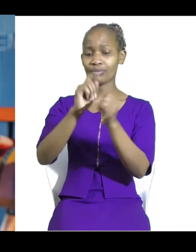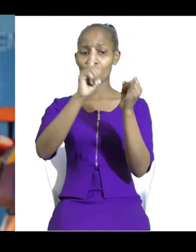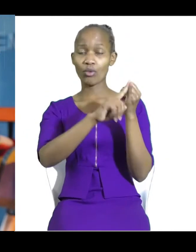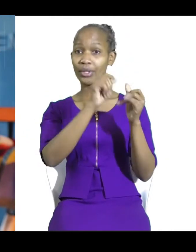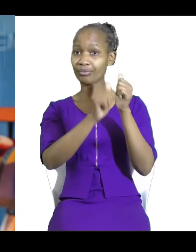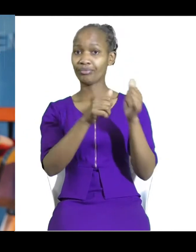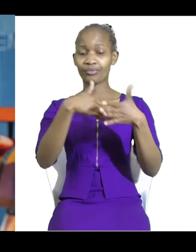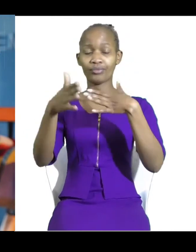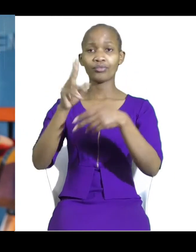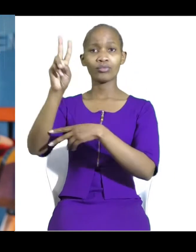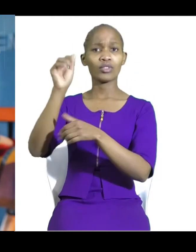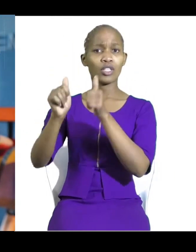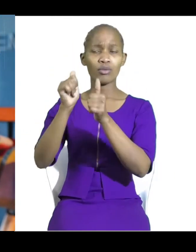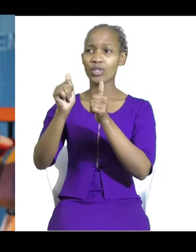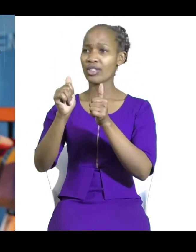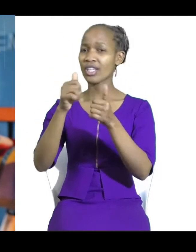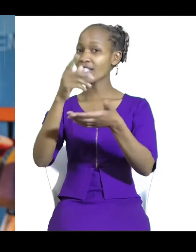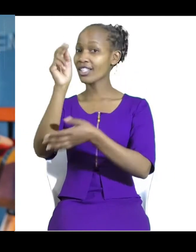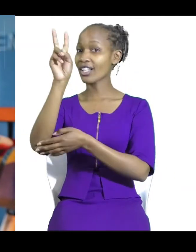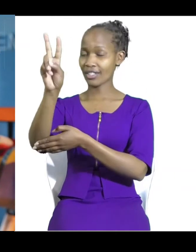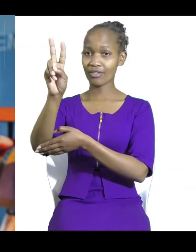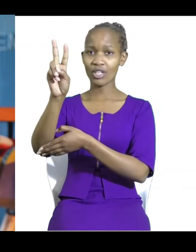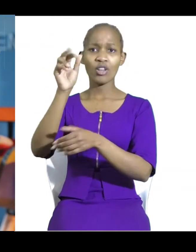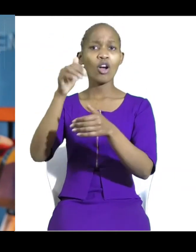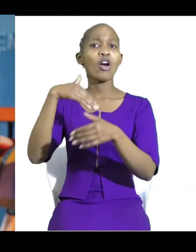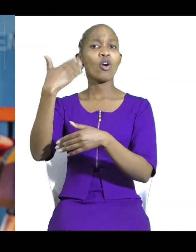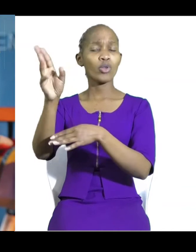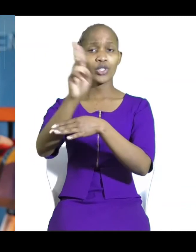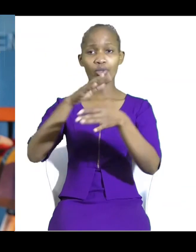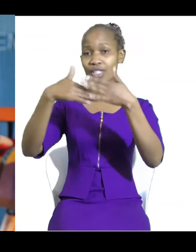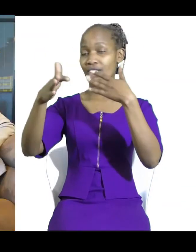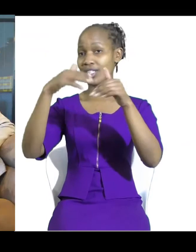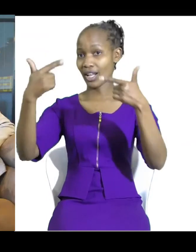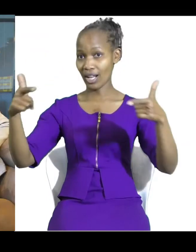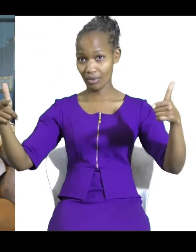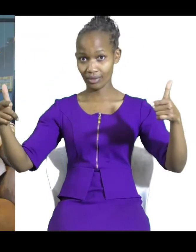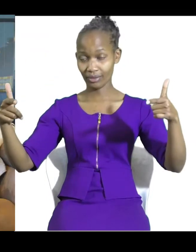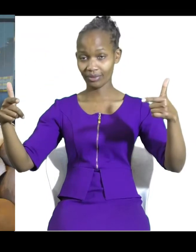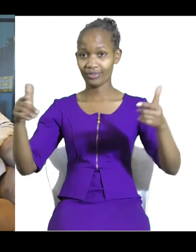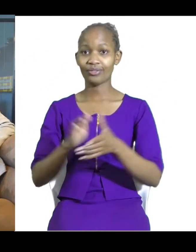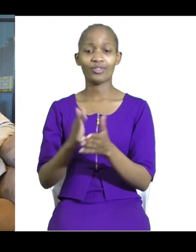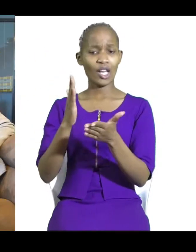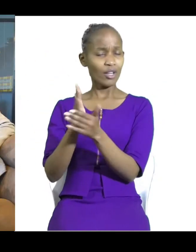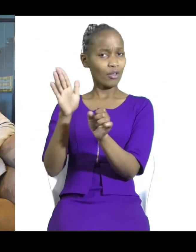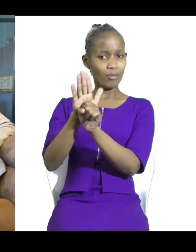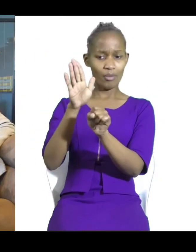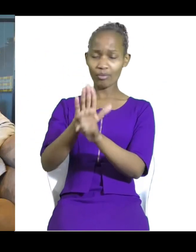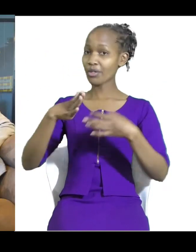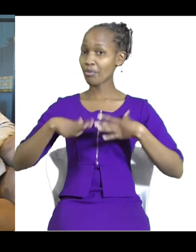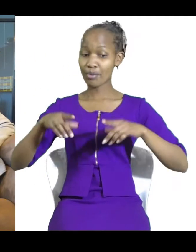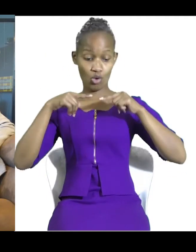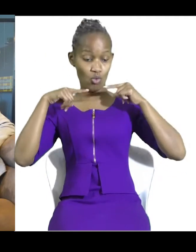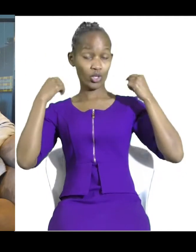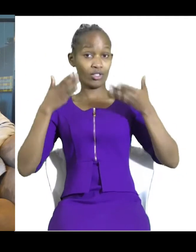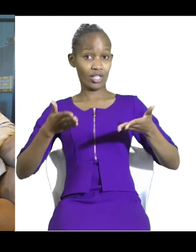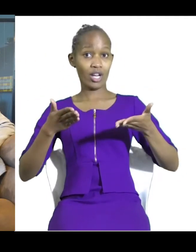one is Science TV, which is a TV station broadcasting in sign language with voice as an override. And the most people who